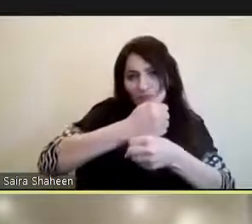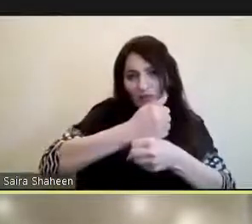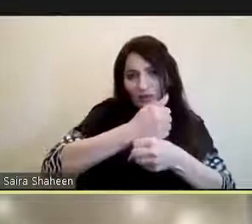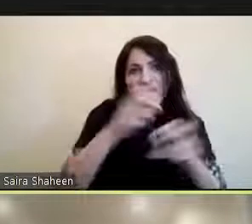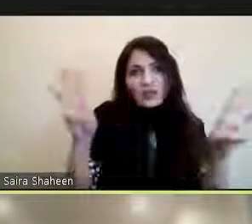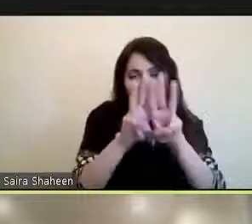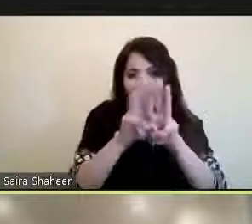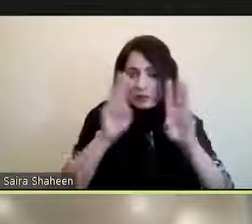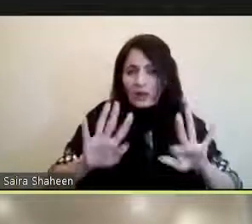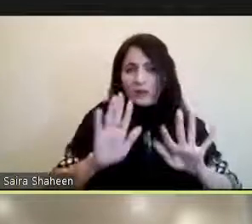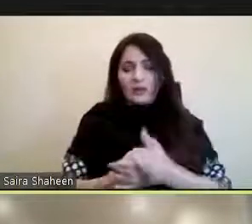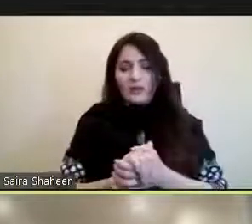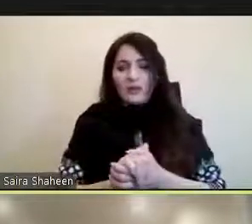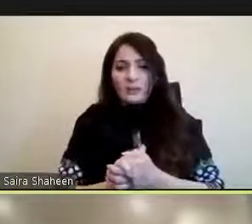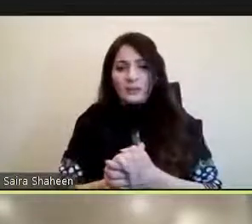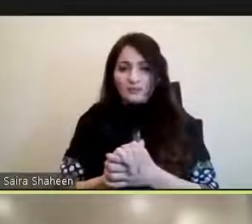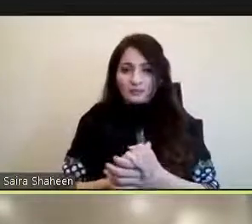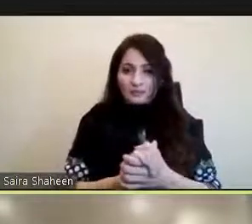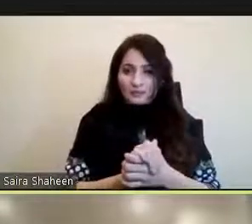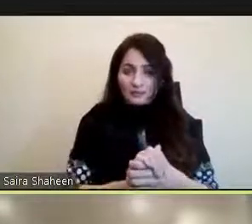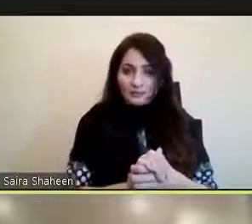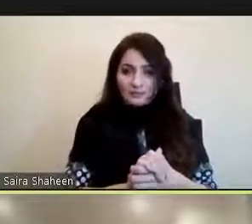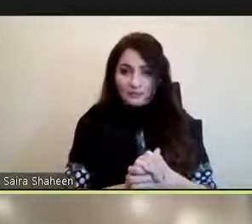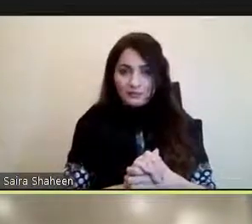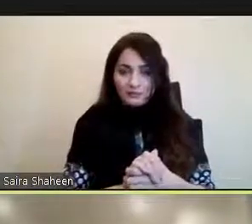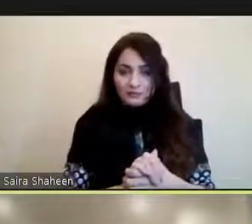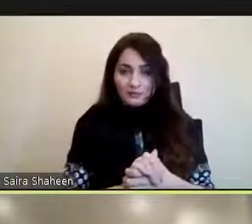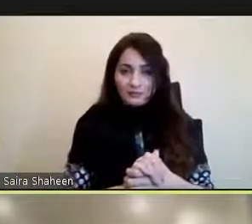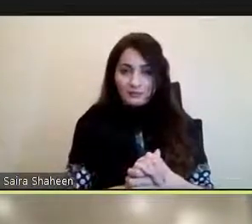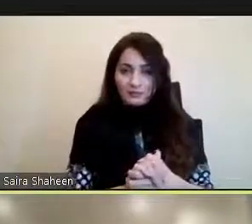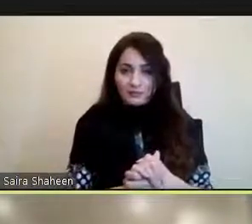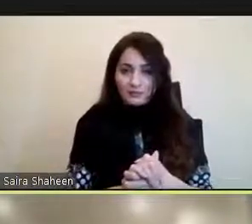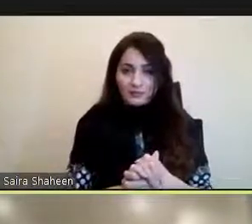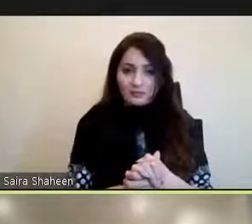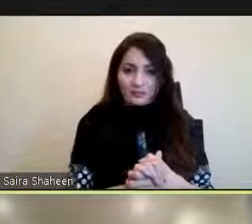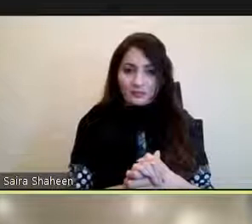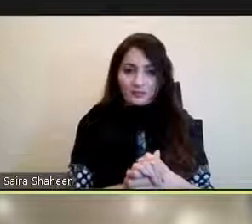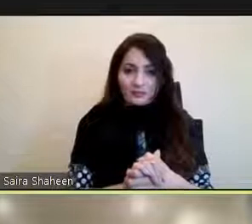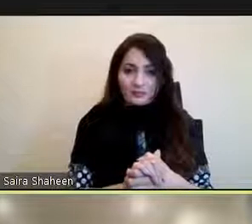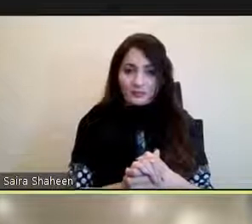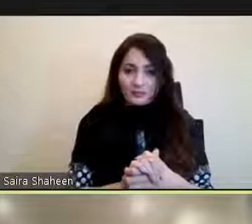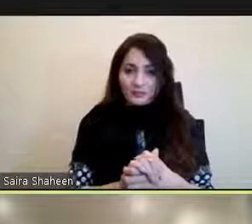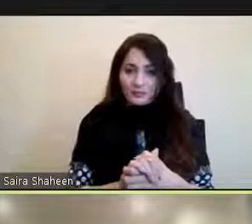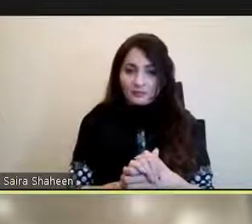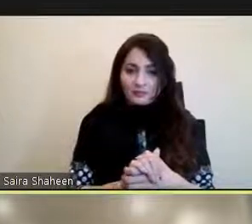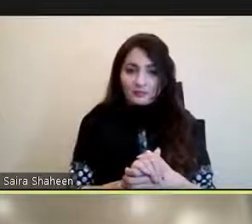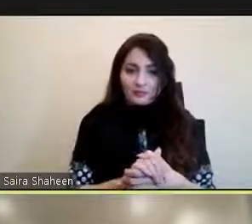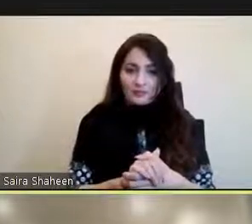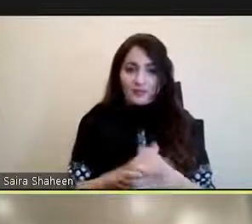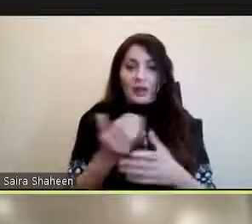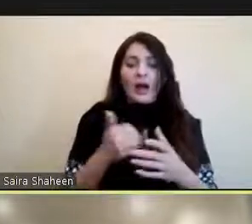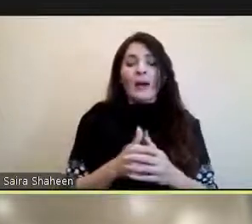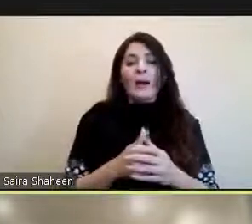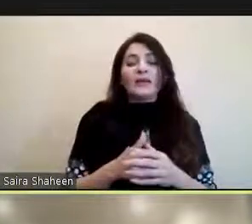influencing policy for accessibility and inclusion in the region. We also have with us Ali Shabar.